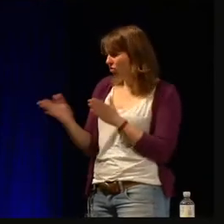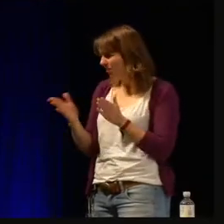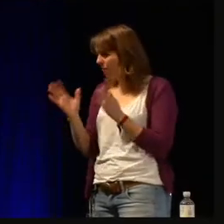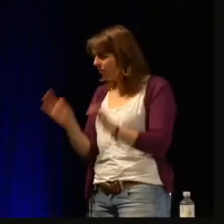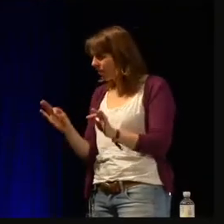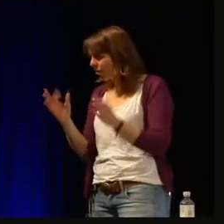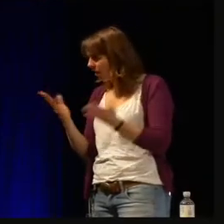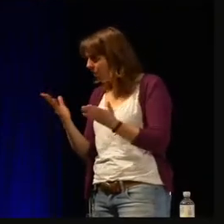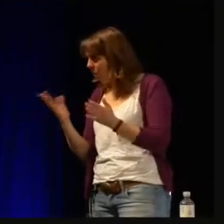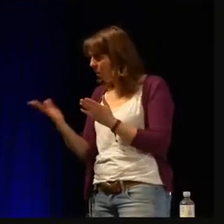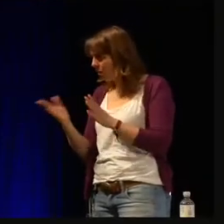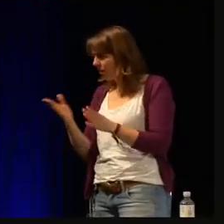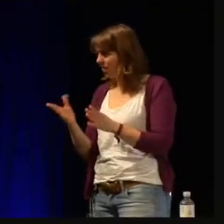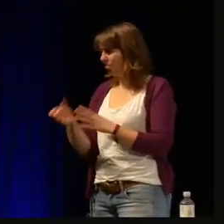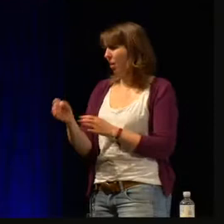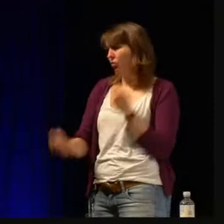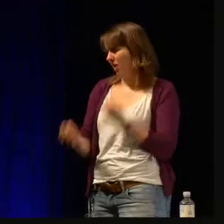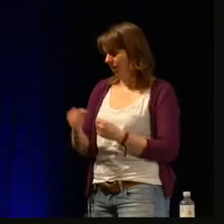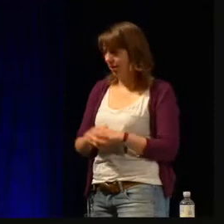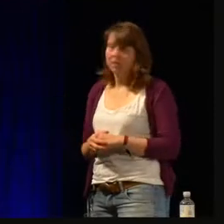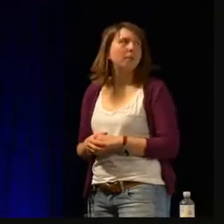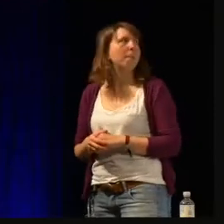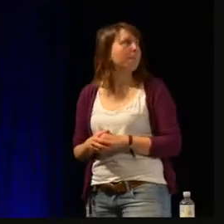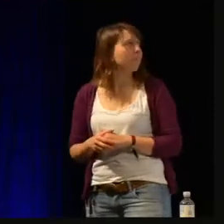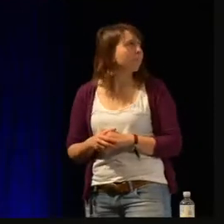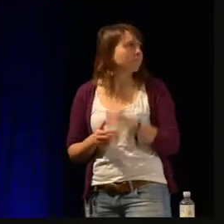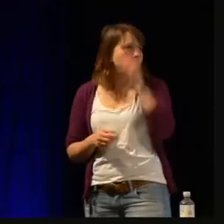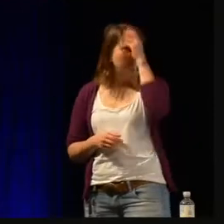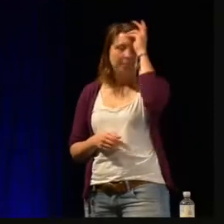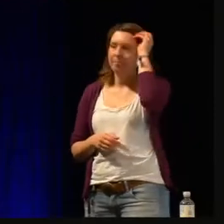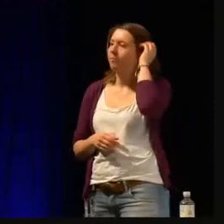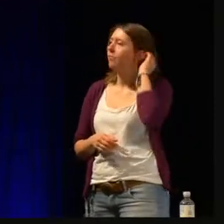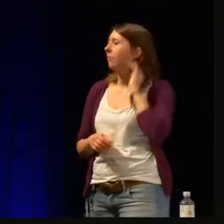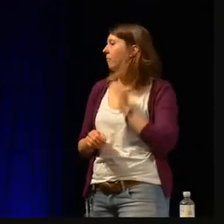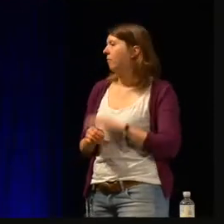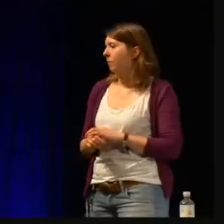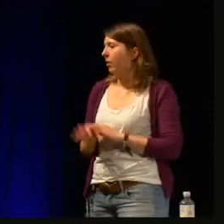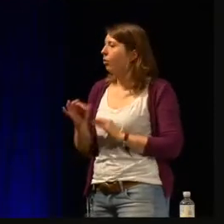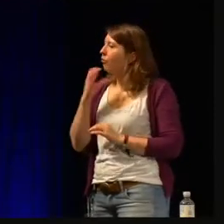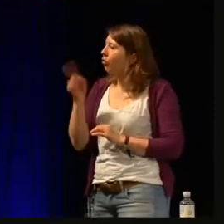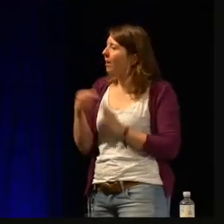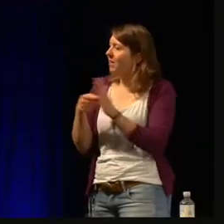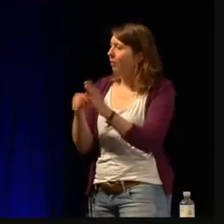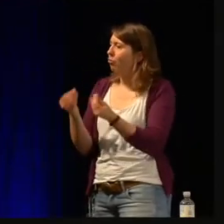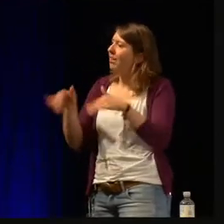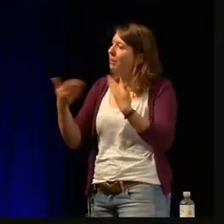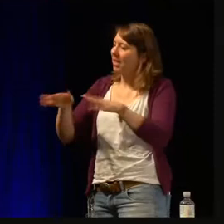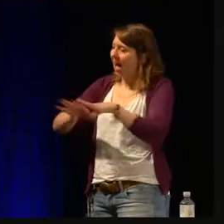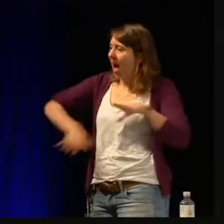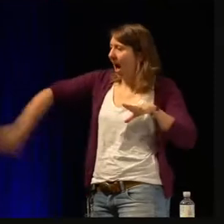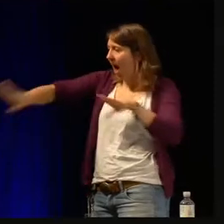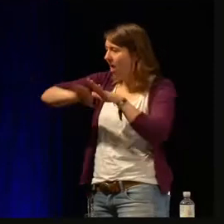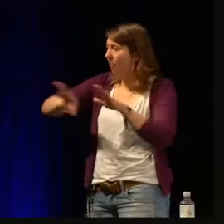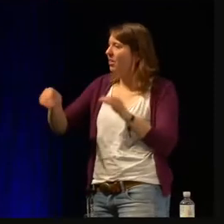But this again leads to distortion, leads to bias. So, for